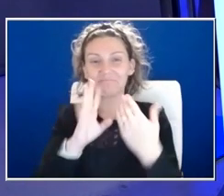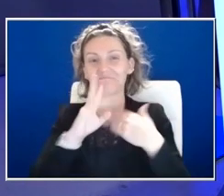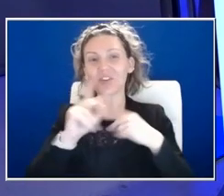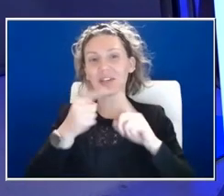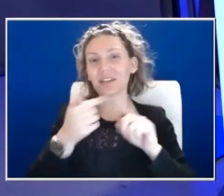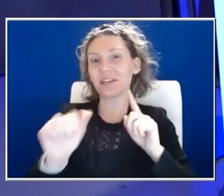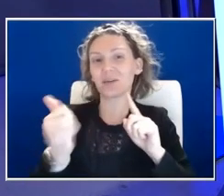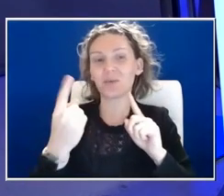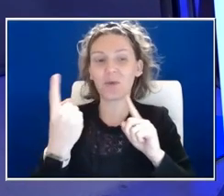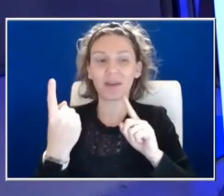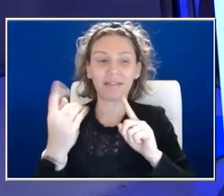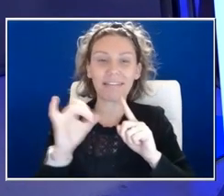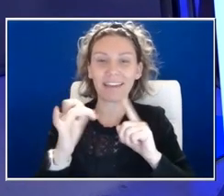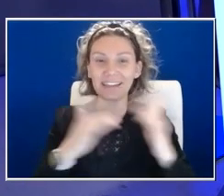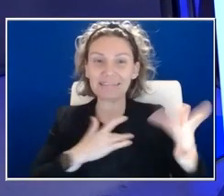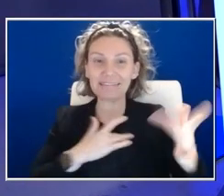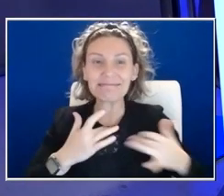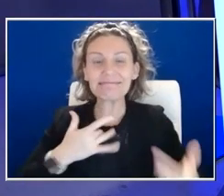sensitive topic.